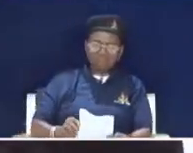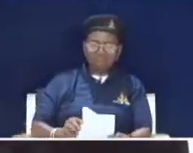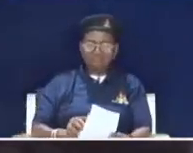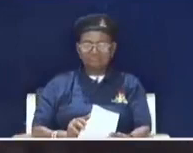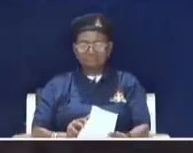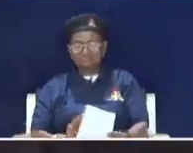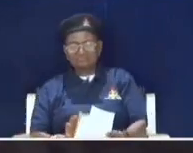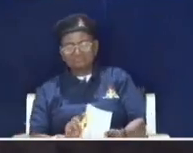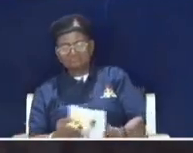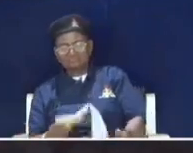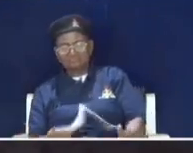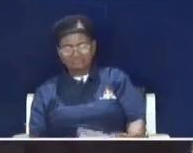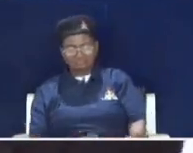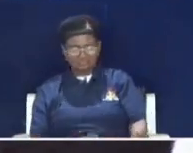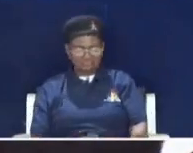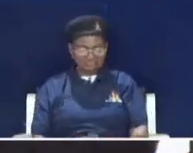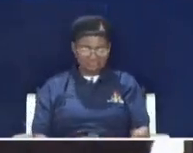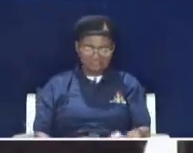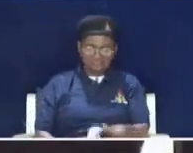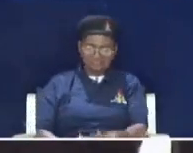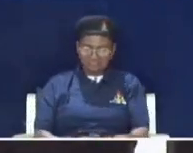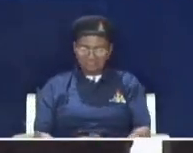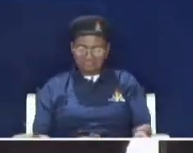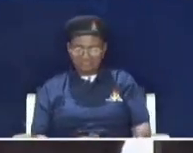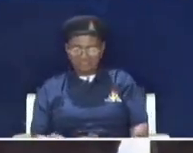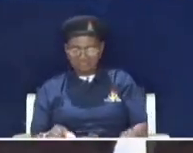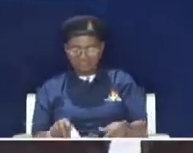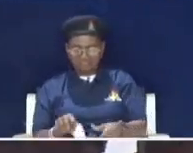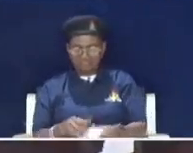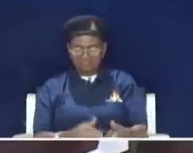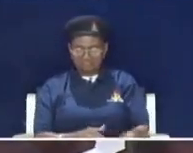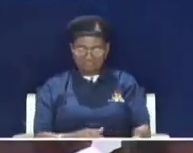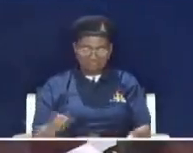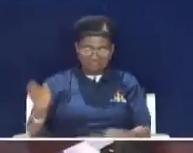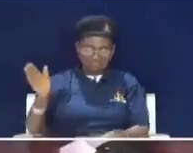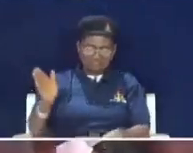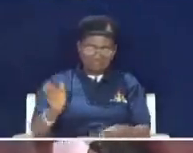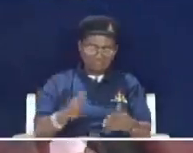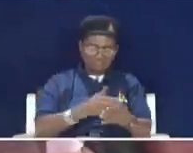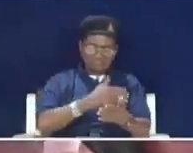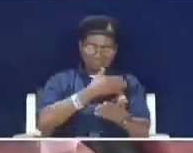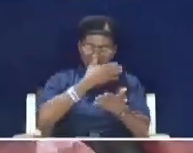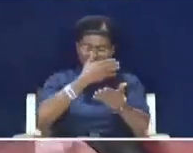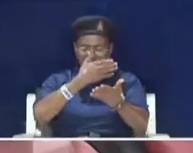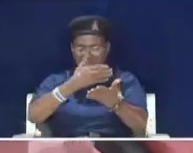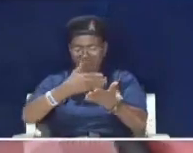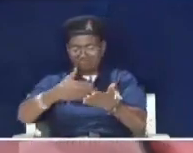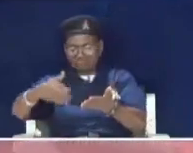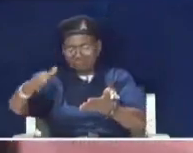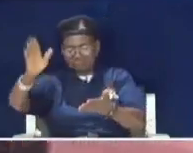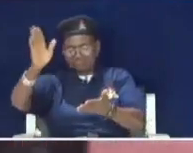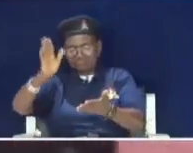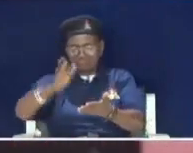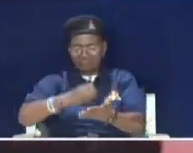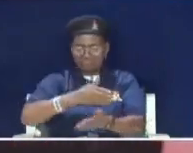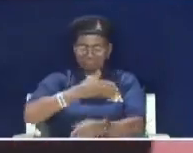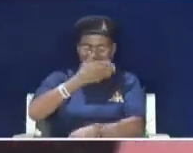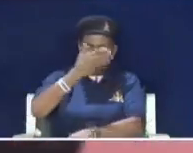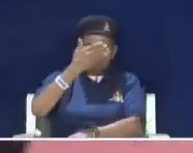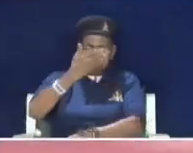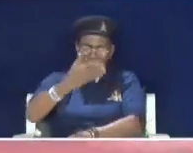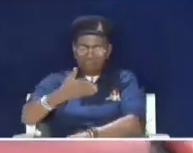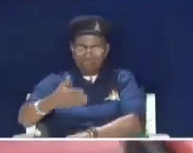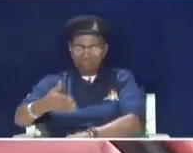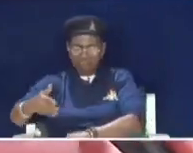He lives in his splendor, he rules over